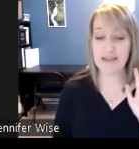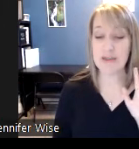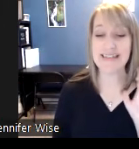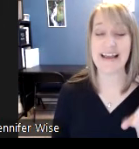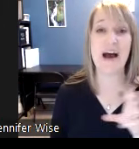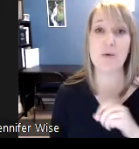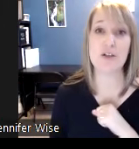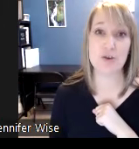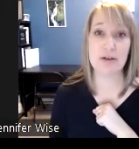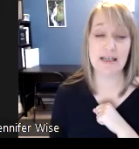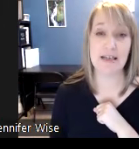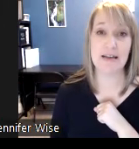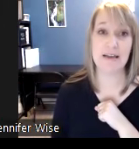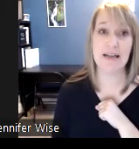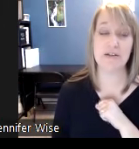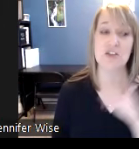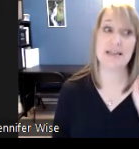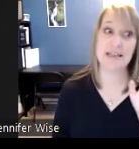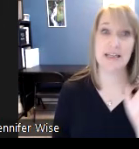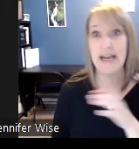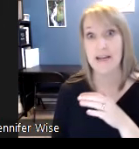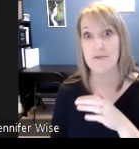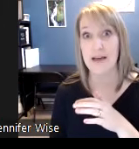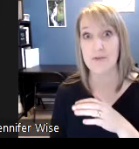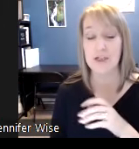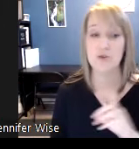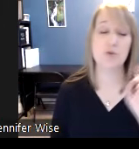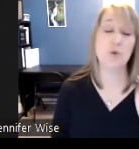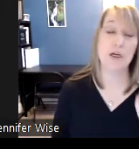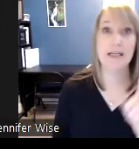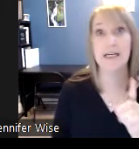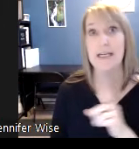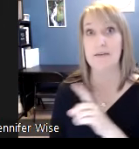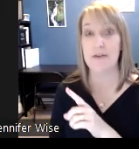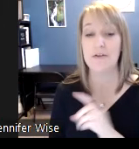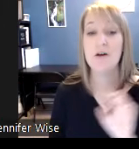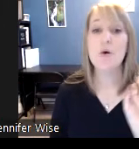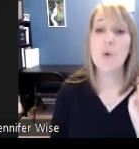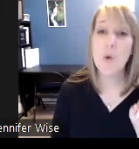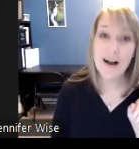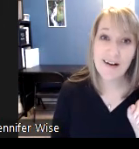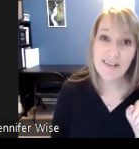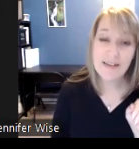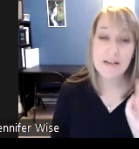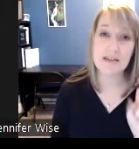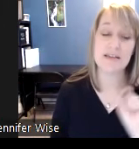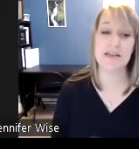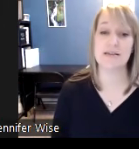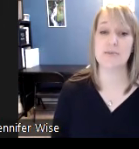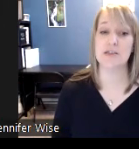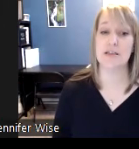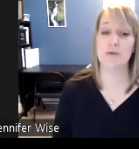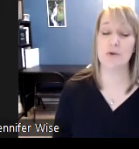said that we say it how we do in English, 1985, right? You don't do 1985. Well, this